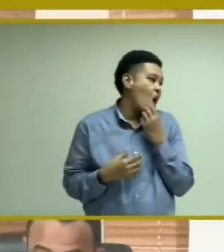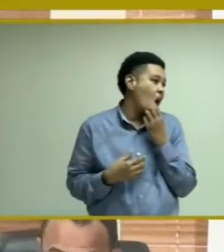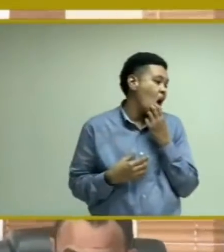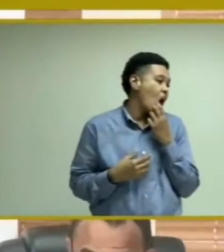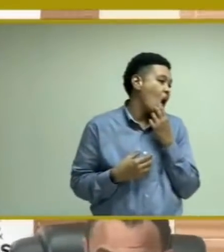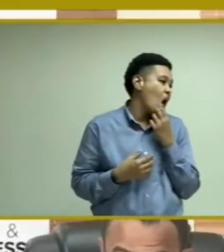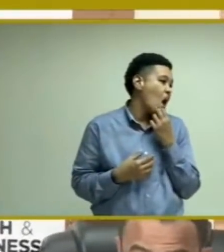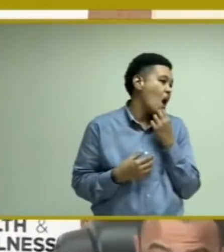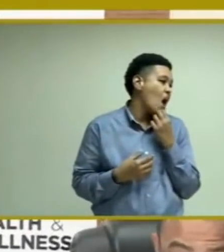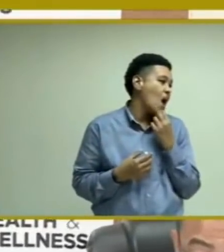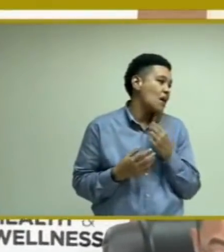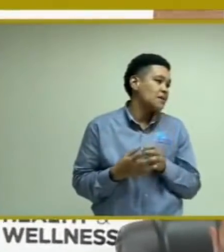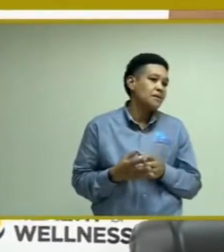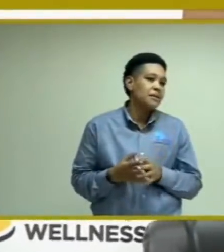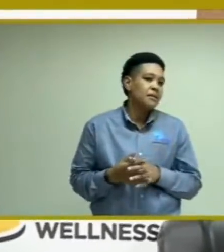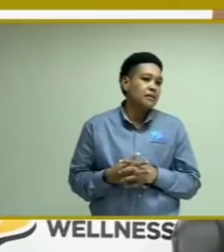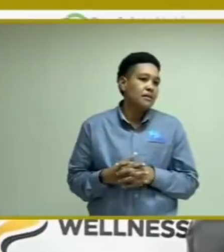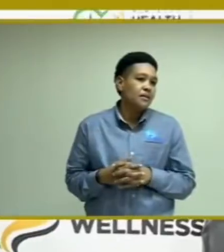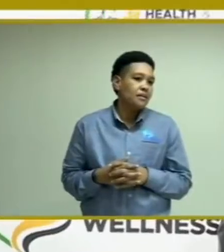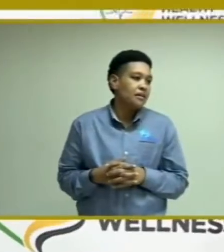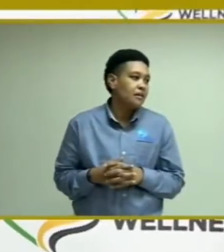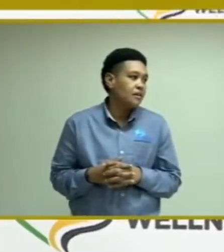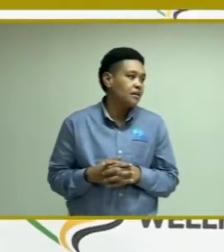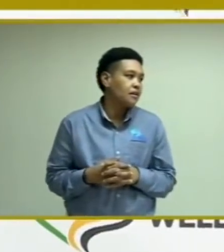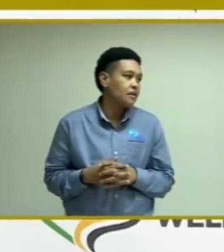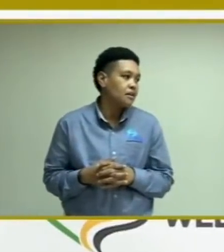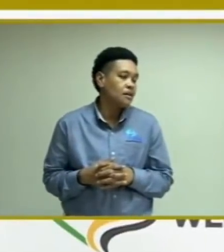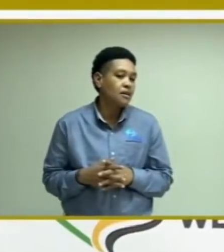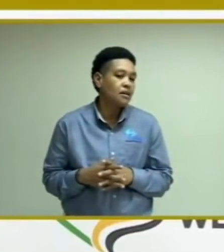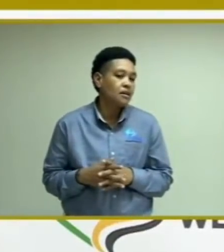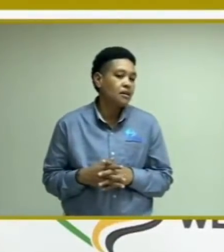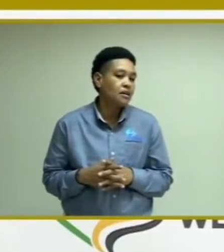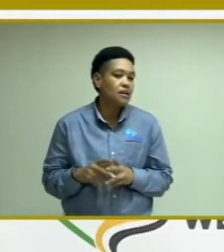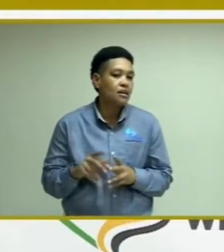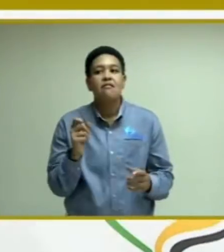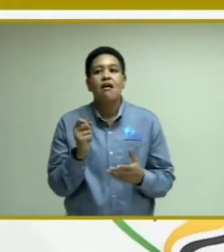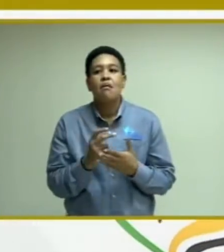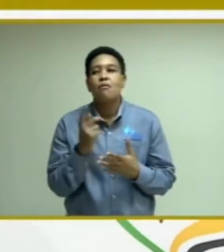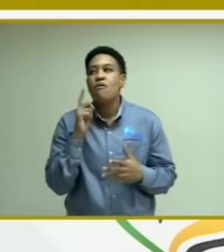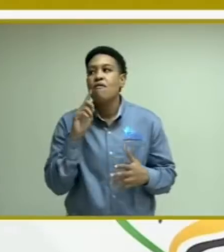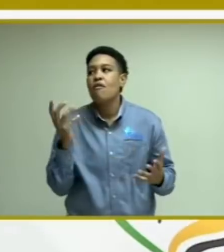So the Cabinet has given approval for the